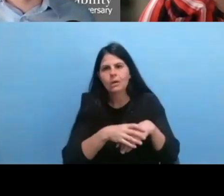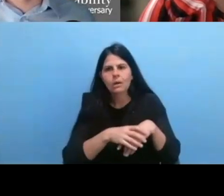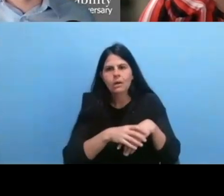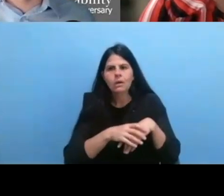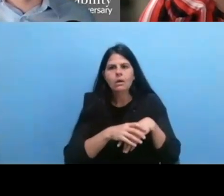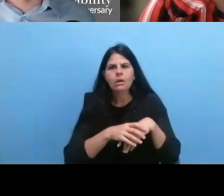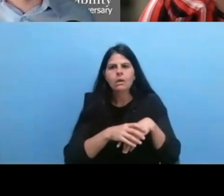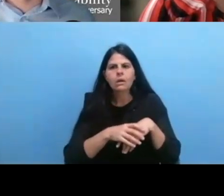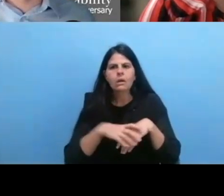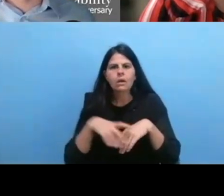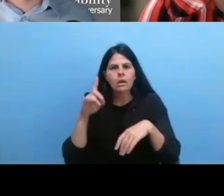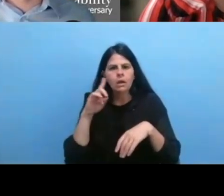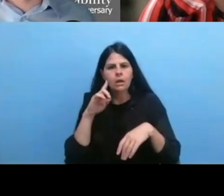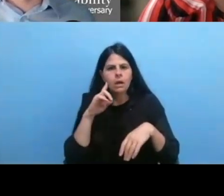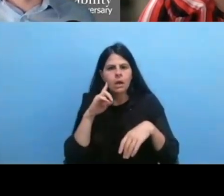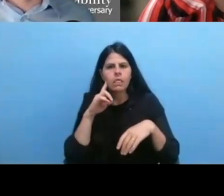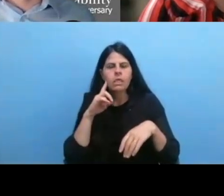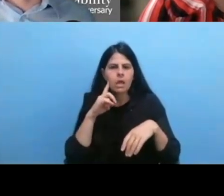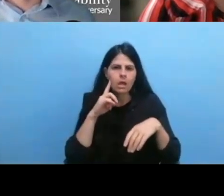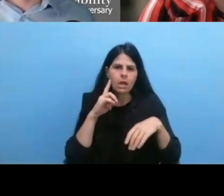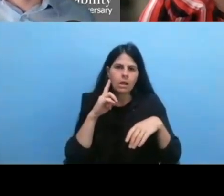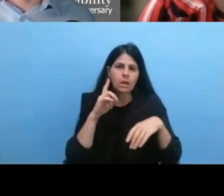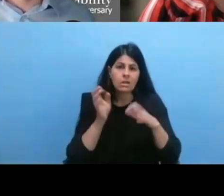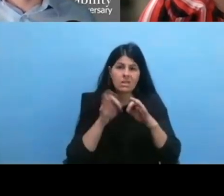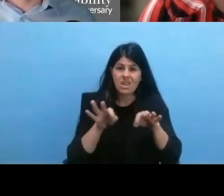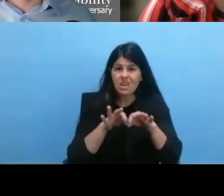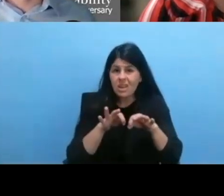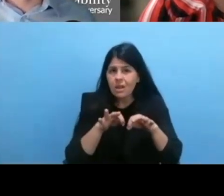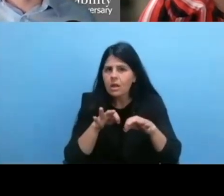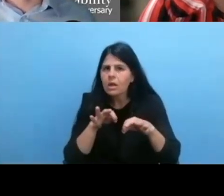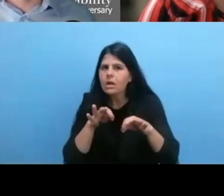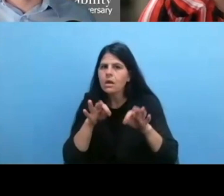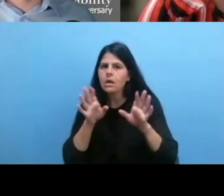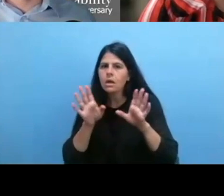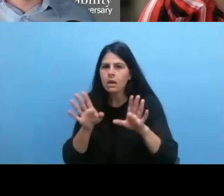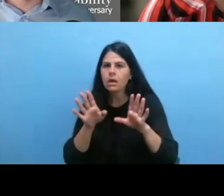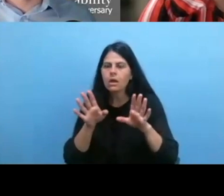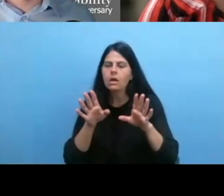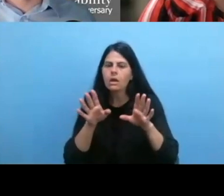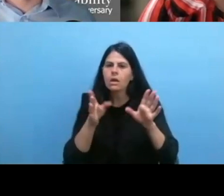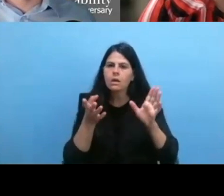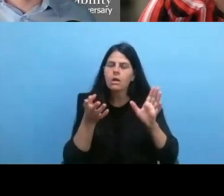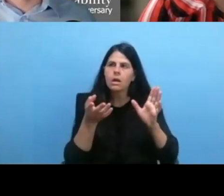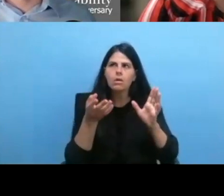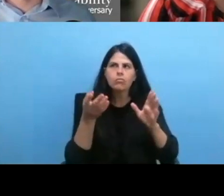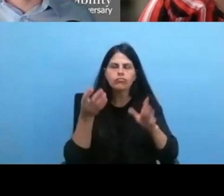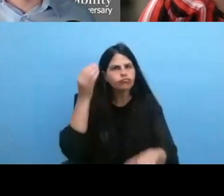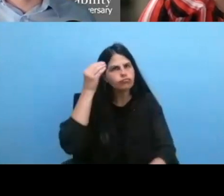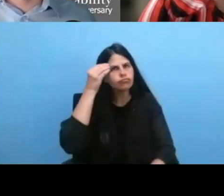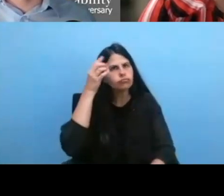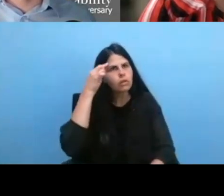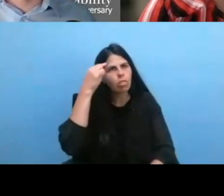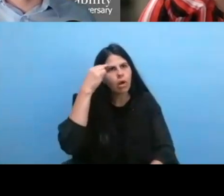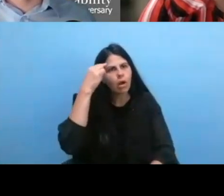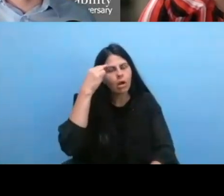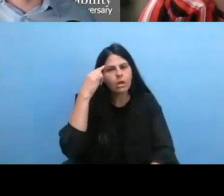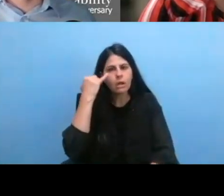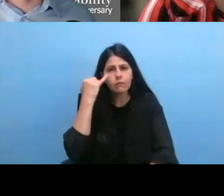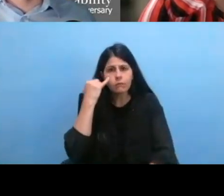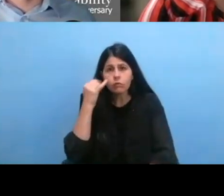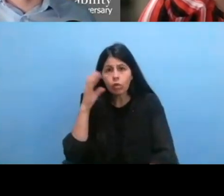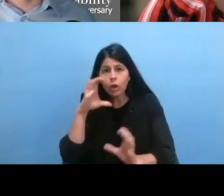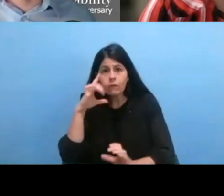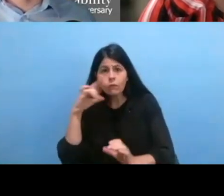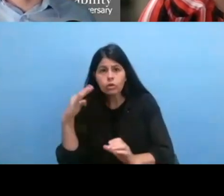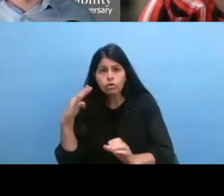I think the key takeaway for folks who are kind of seeking jobs and seeking to kind of enter the profession is just kind of keep